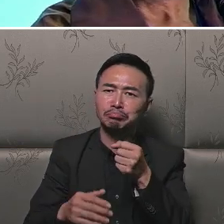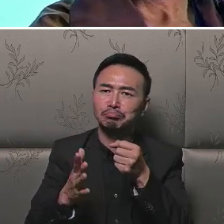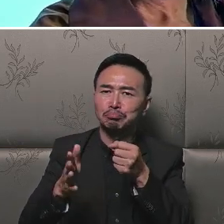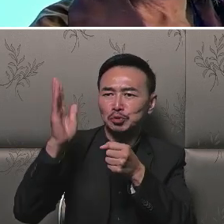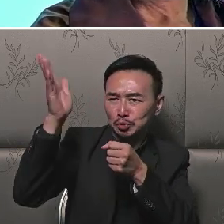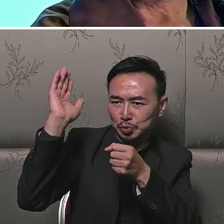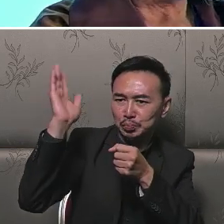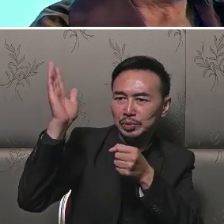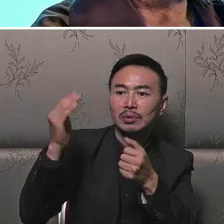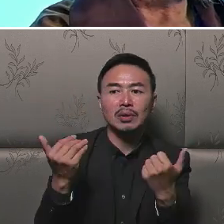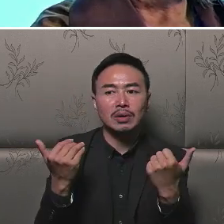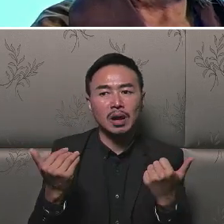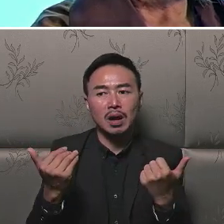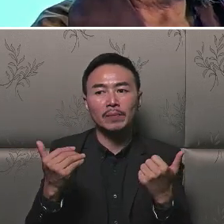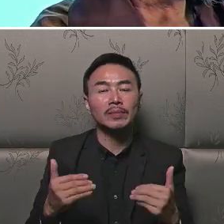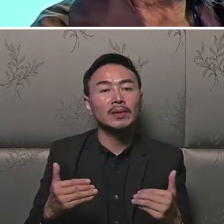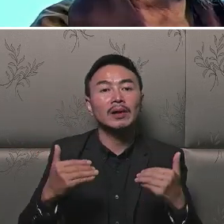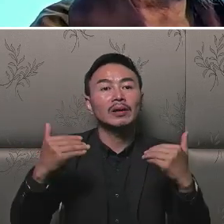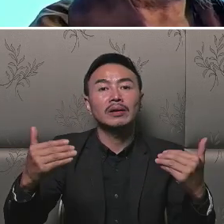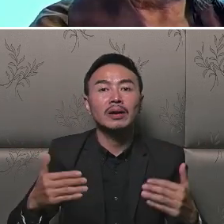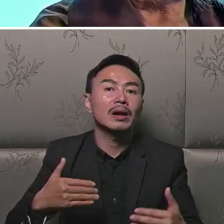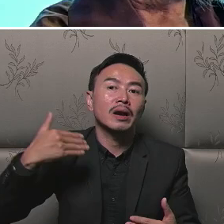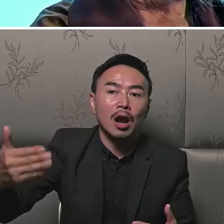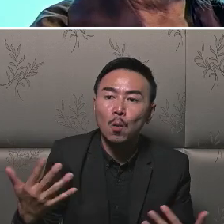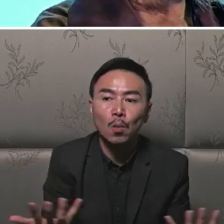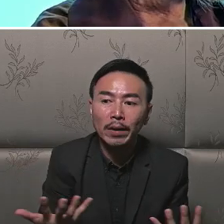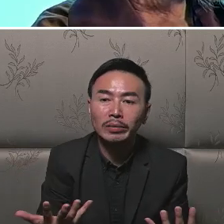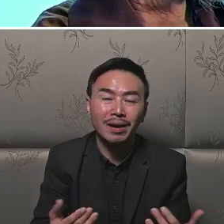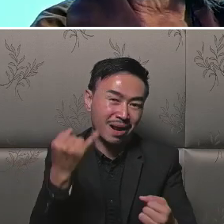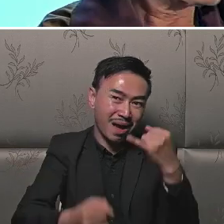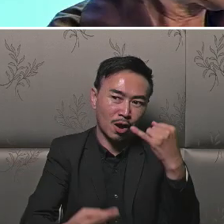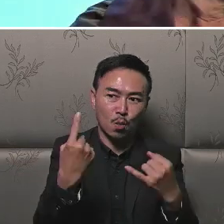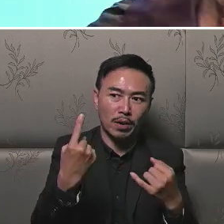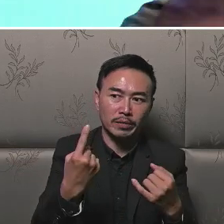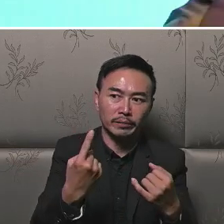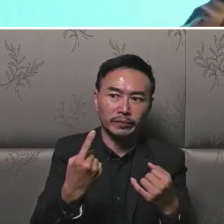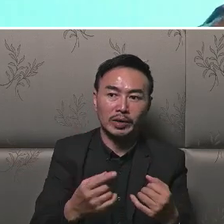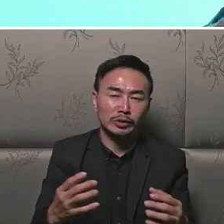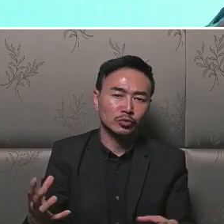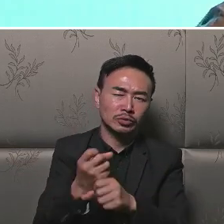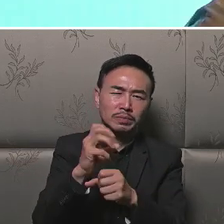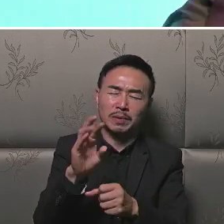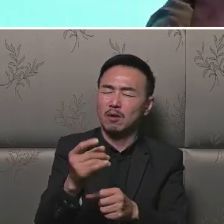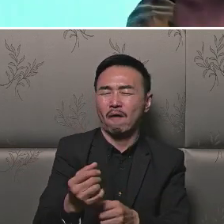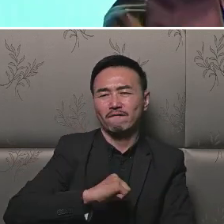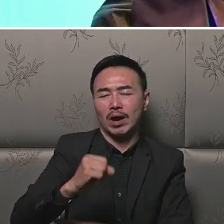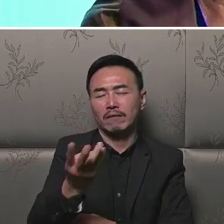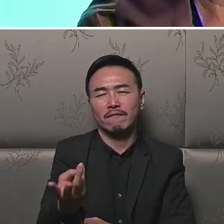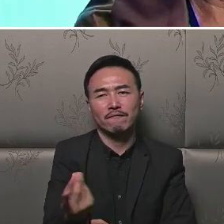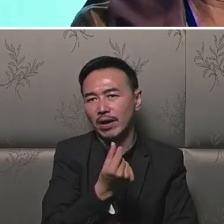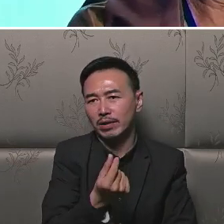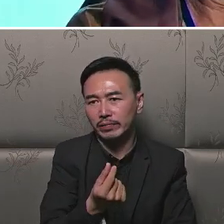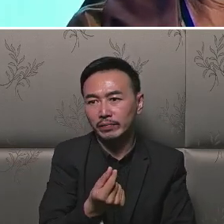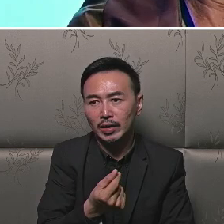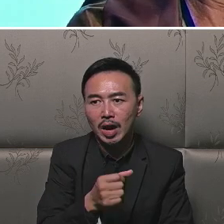session. And just to recap that what has actually come out through the talk is that